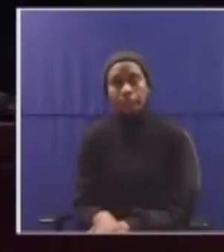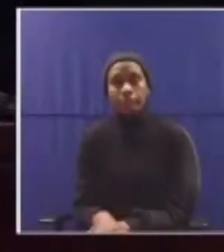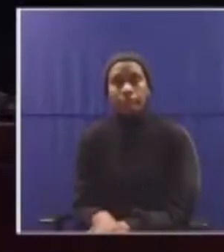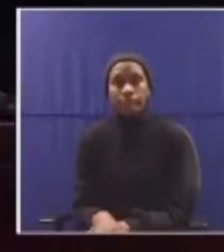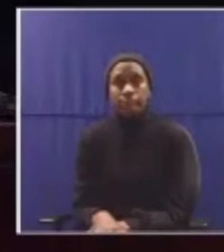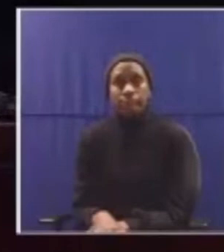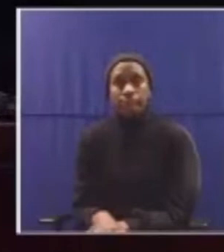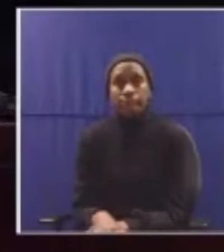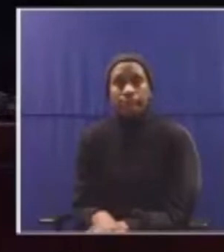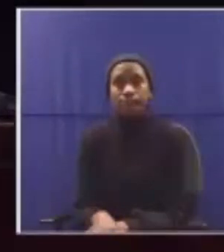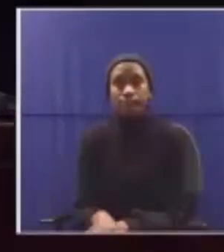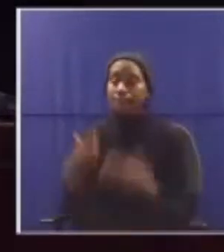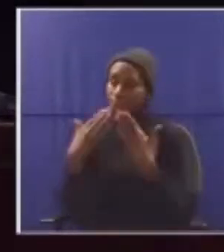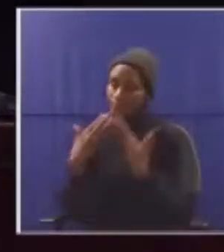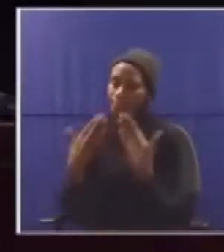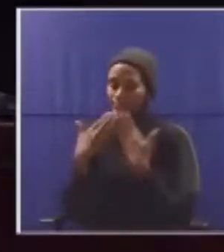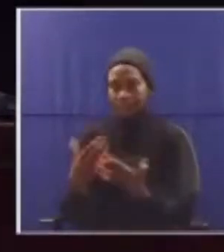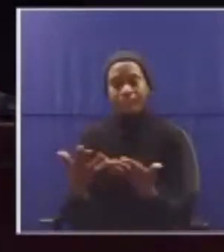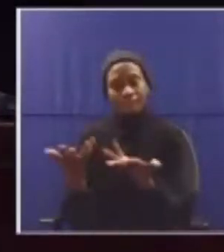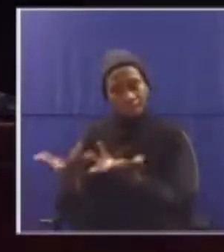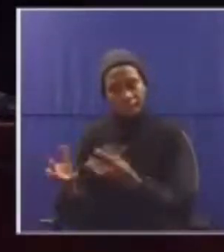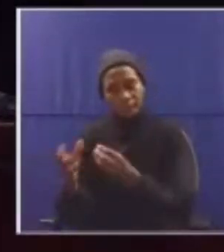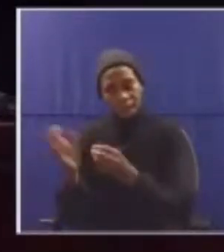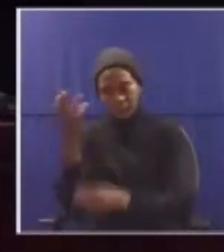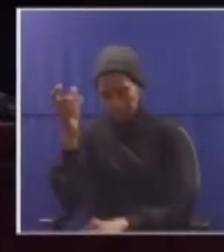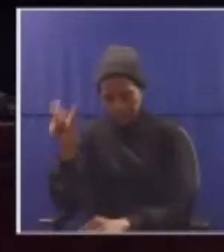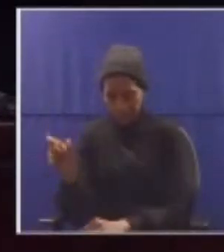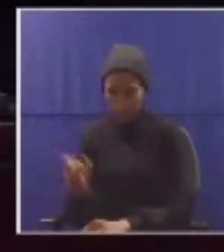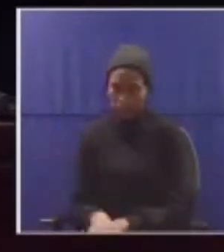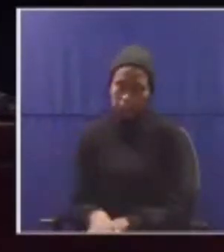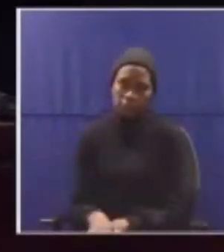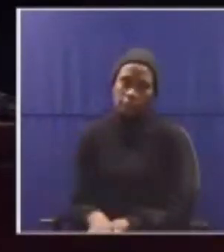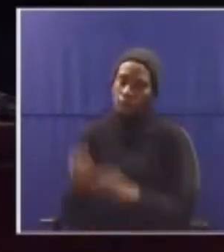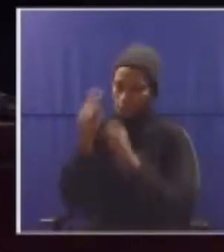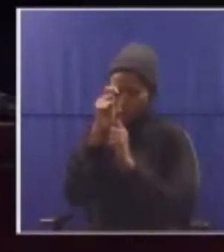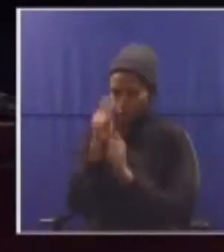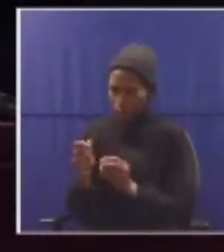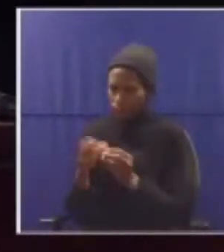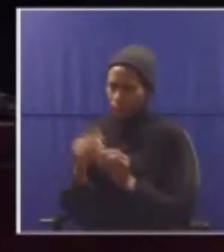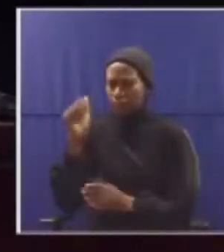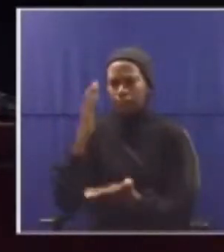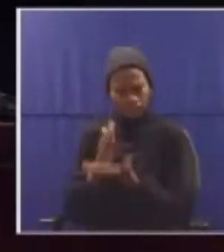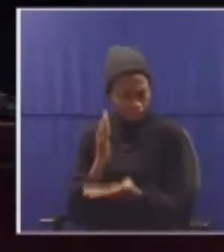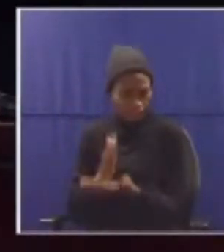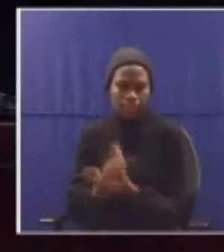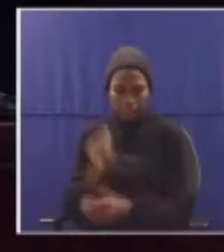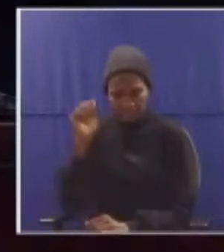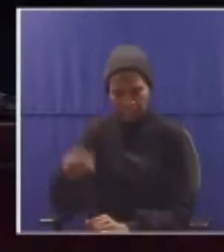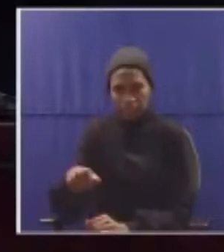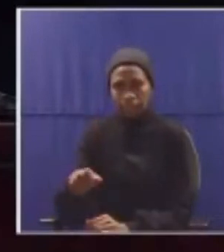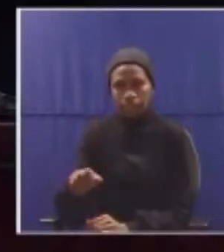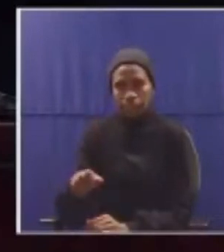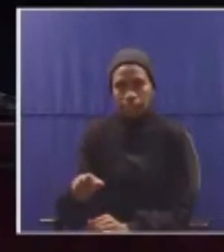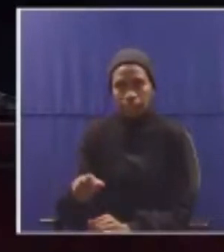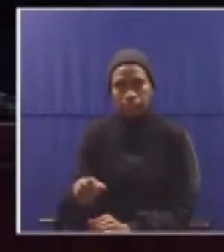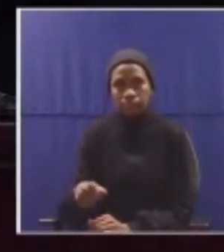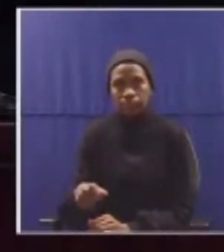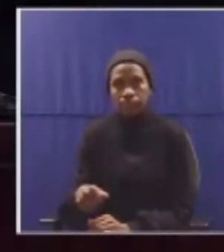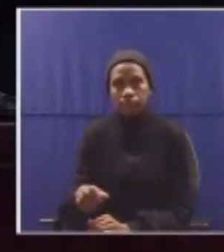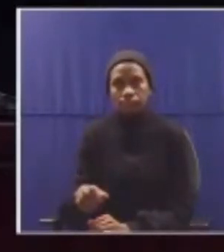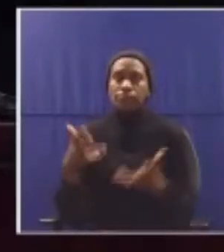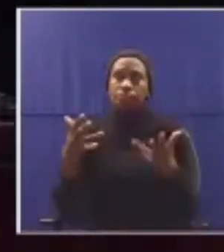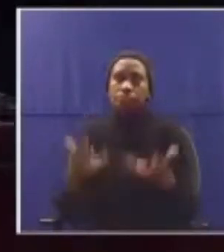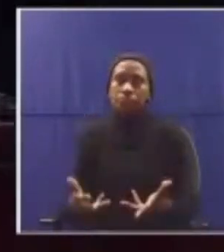President. Thank you very much, Honorable Speaker. Honorable Chabane, most definitely, as I've just said,